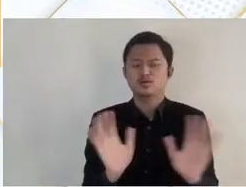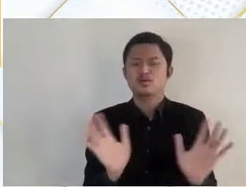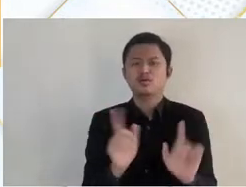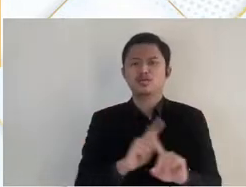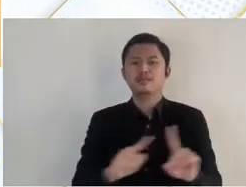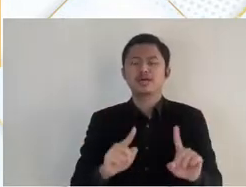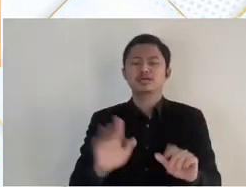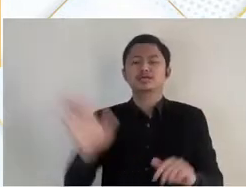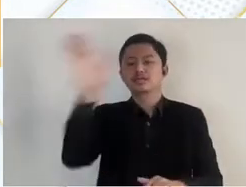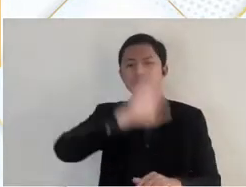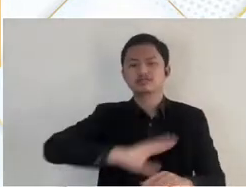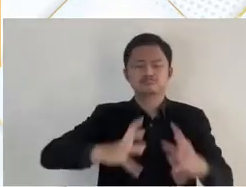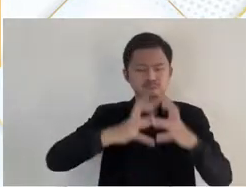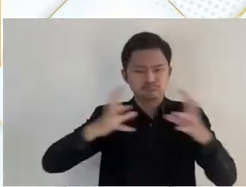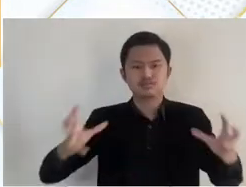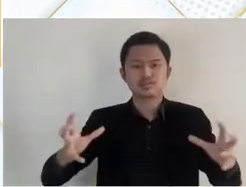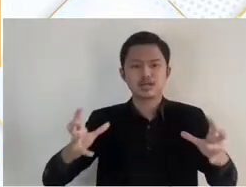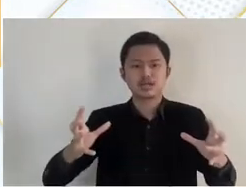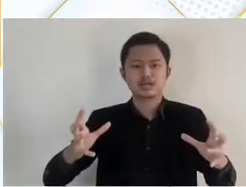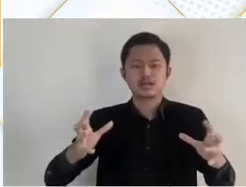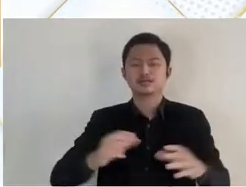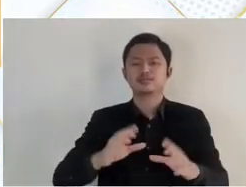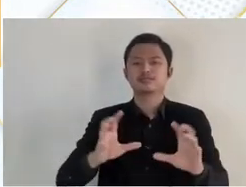livelihoods of the local population.